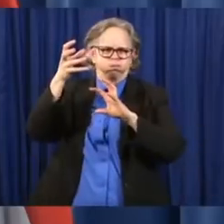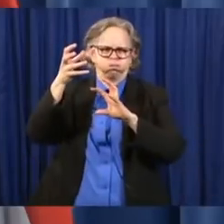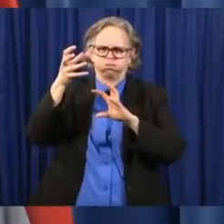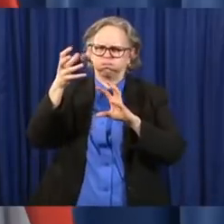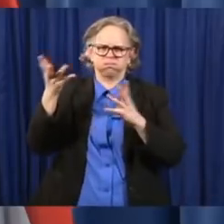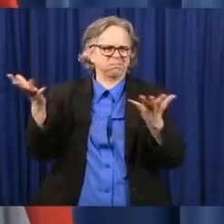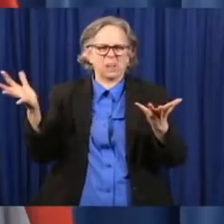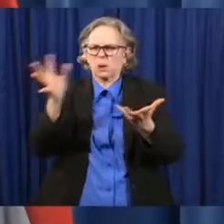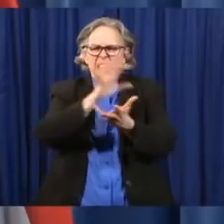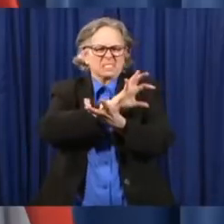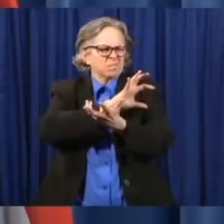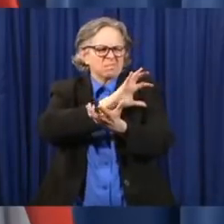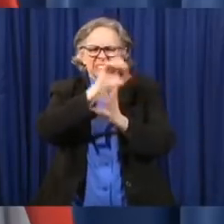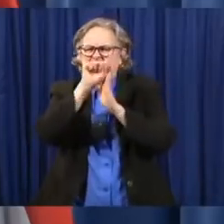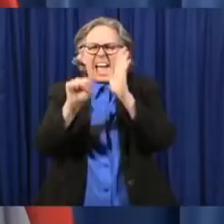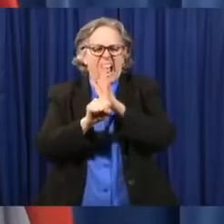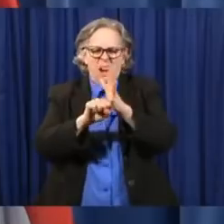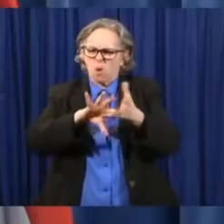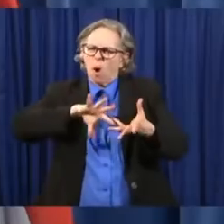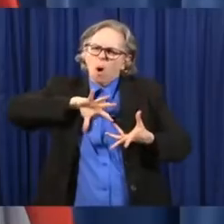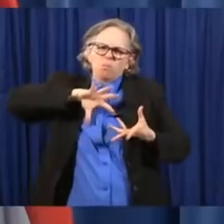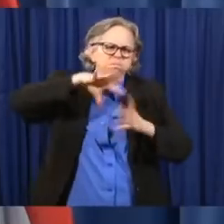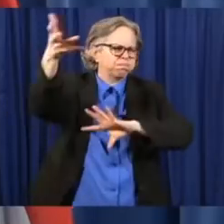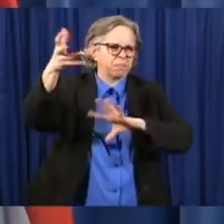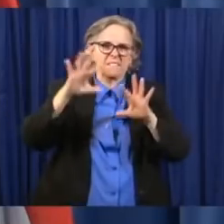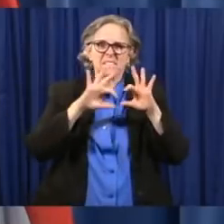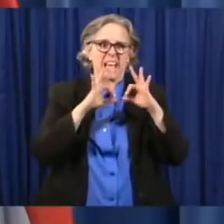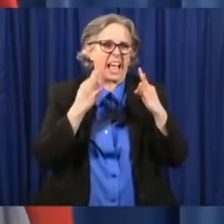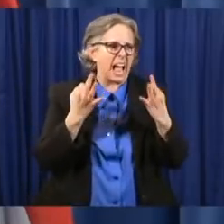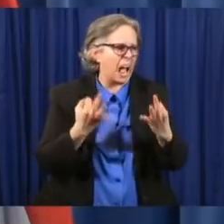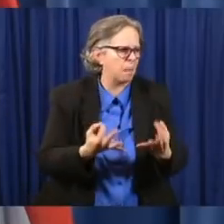the state, families particularly,